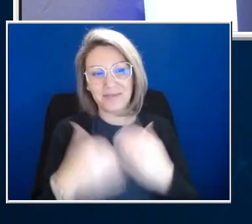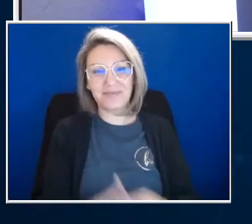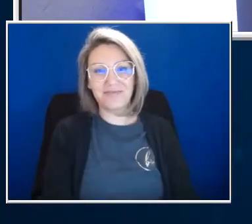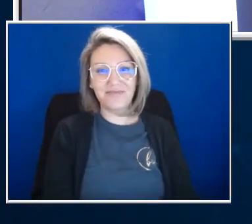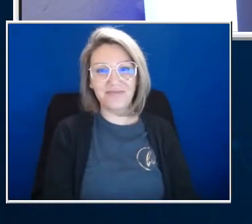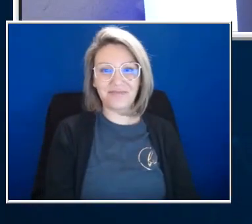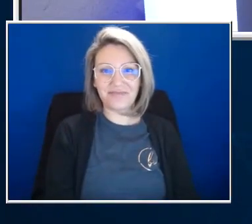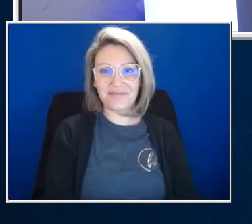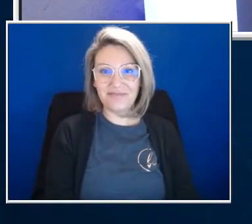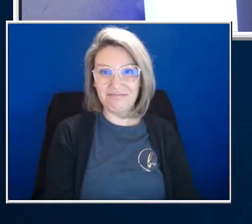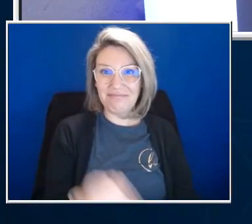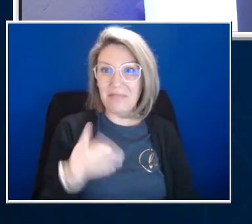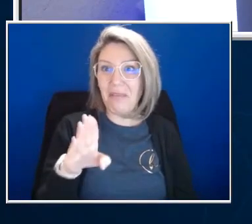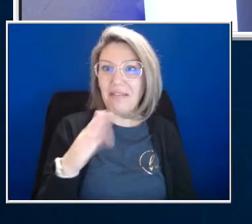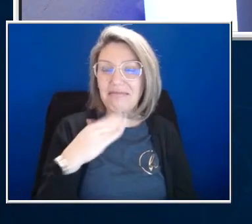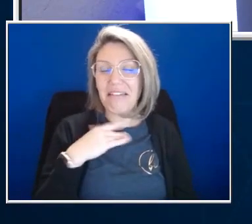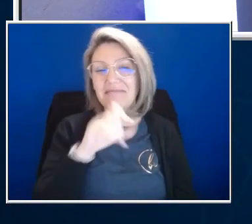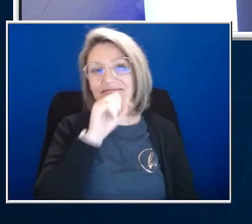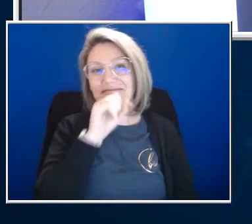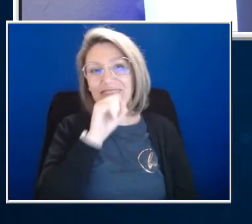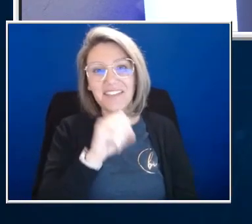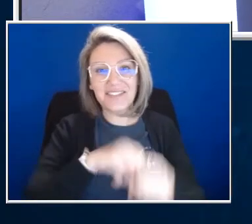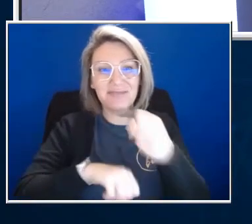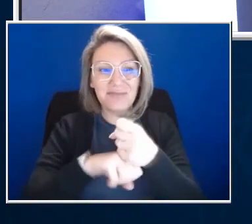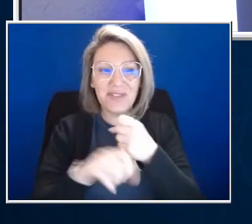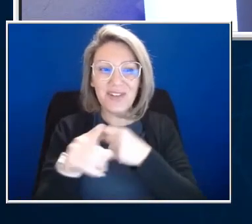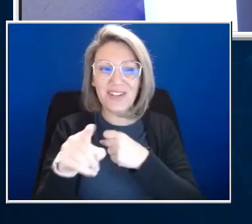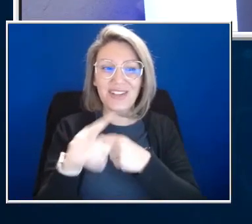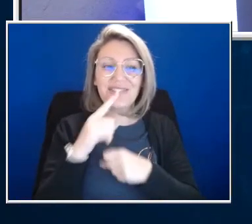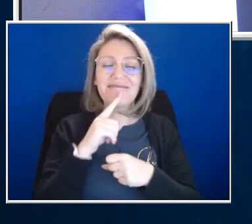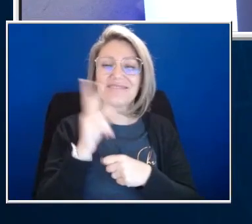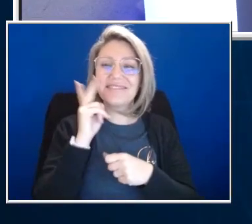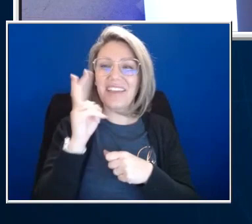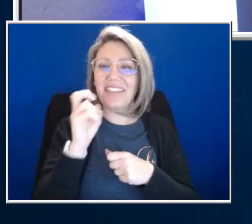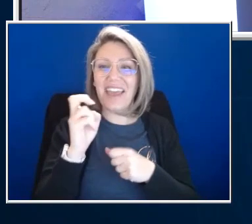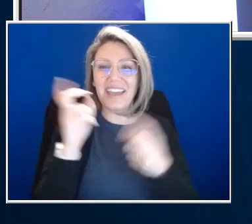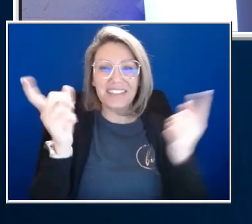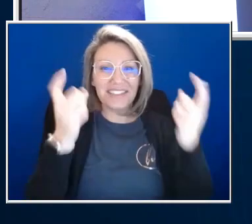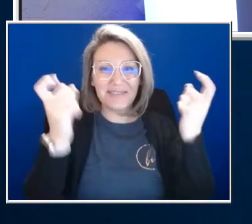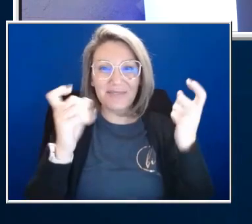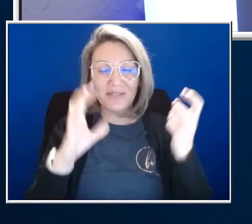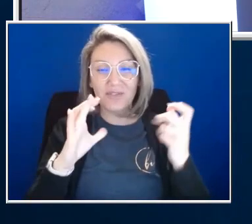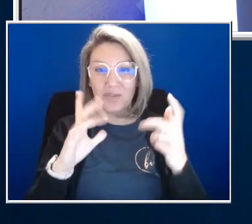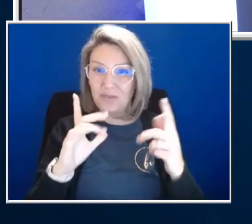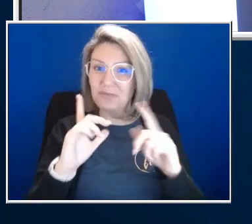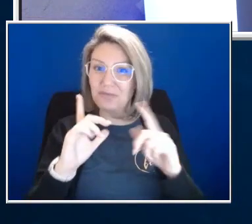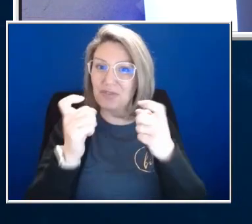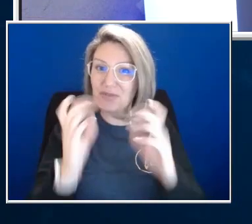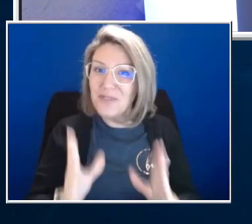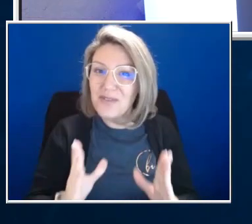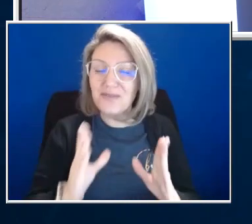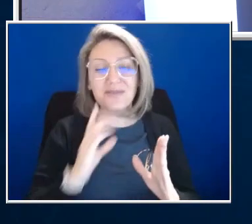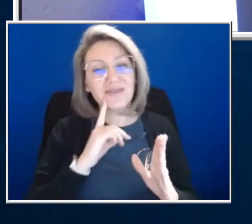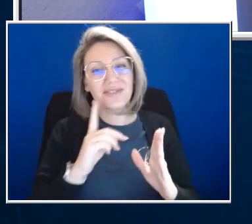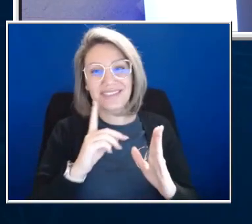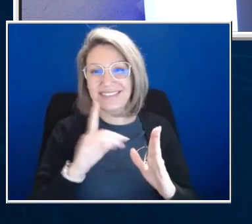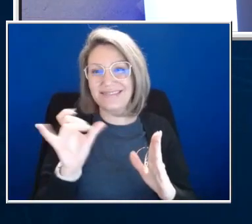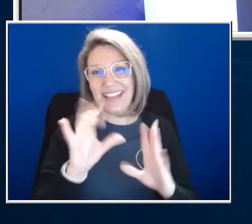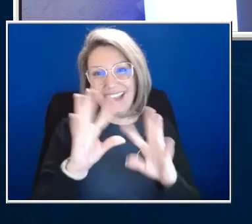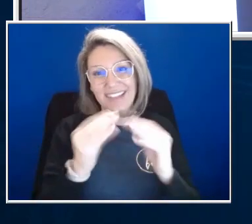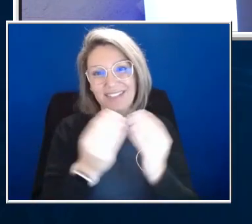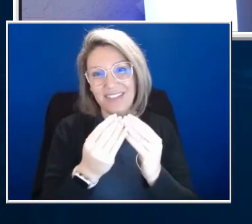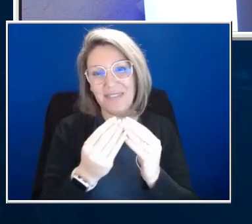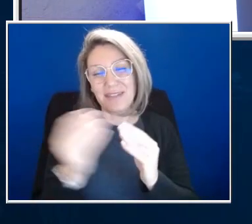loved supporting you. We saw that celebration of your donor. I'm sure it's been like a family, coming back to your family. So